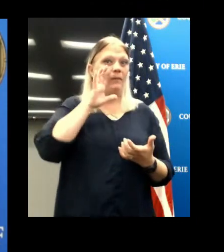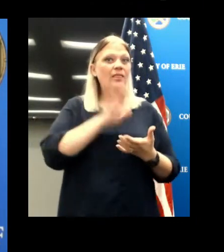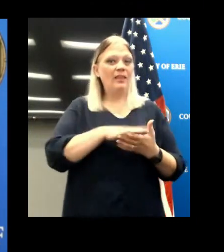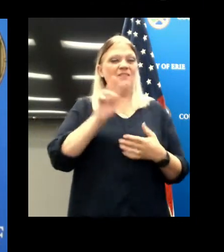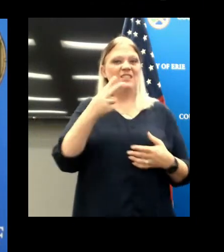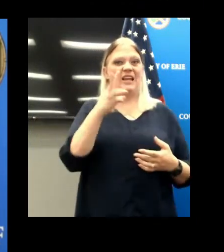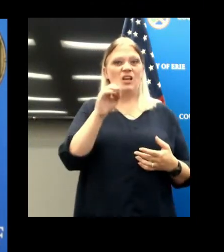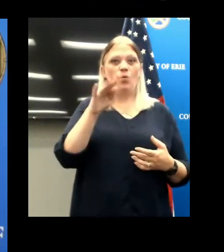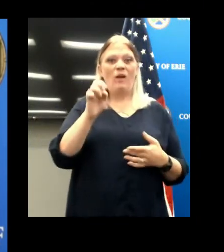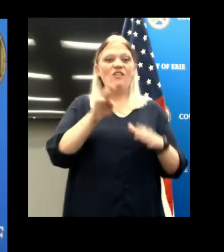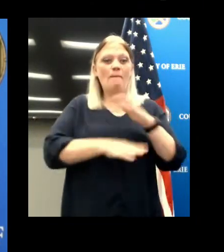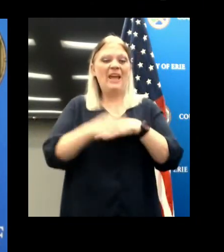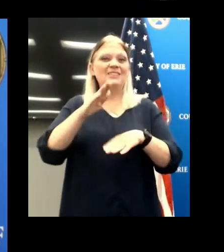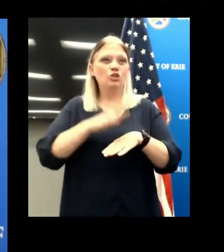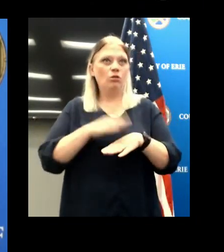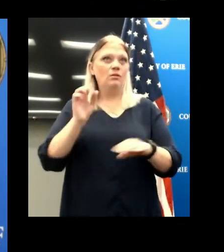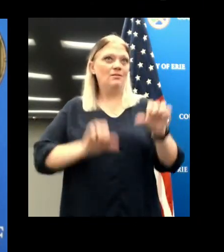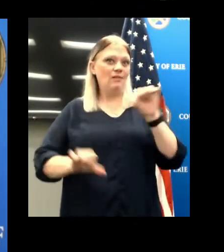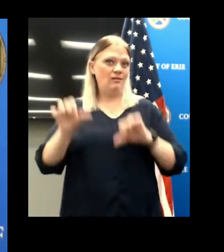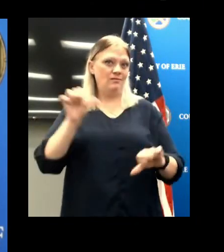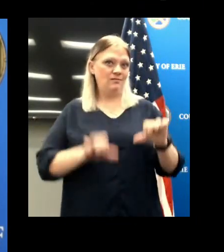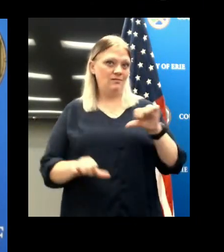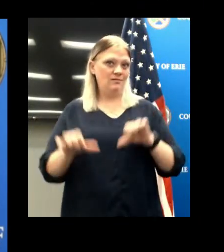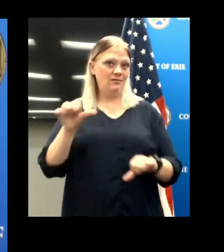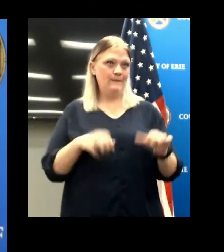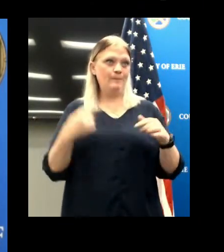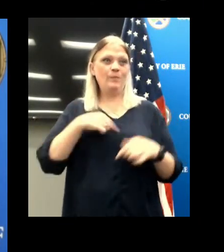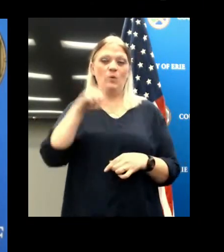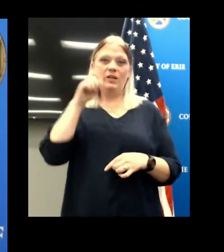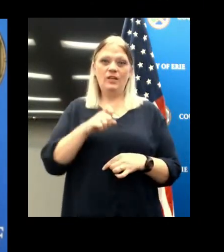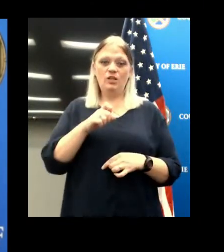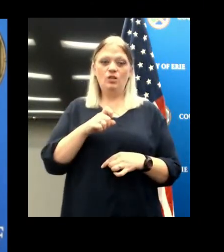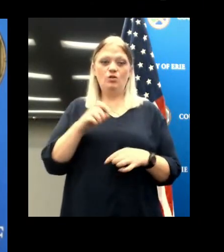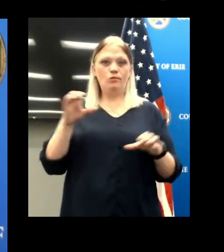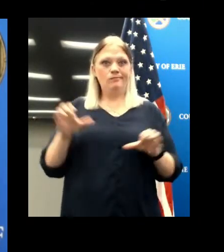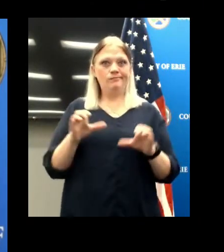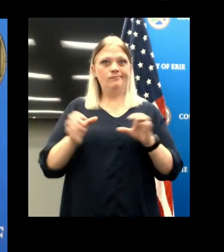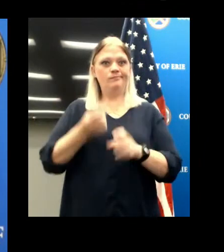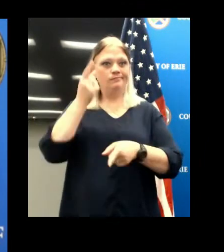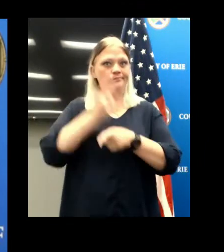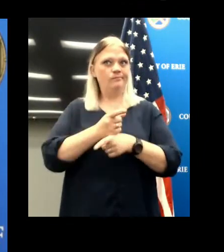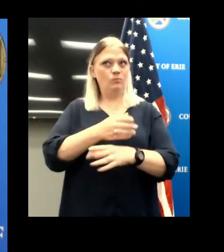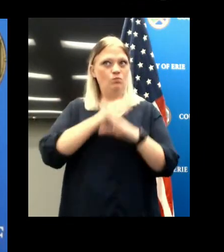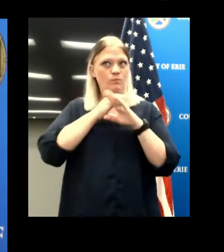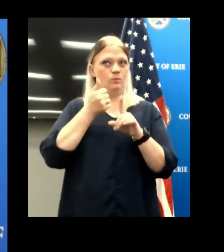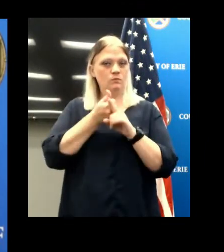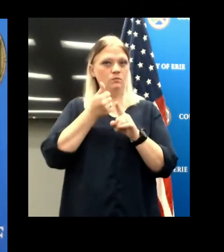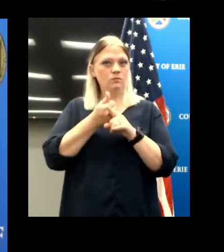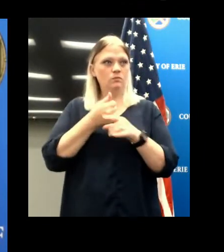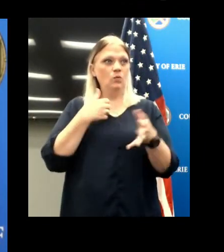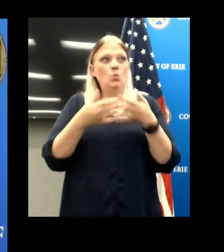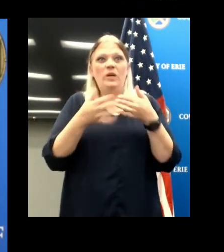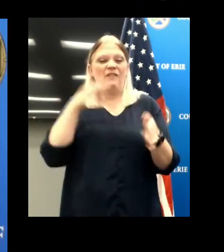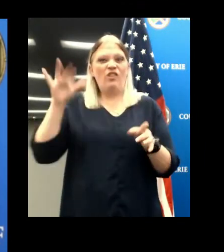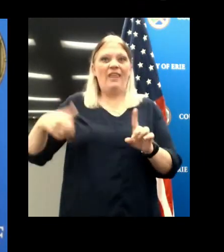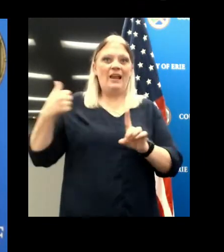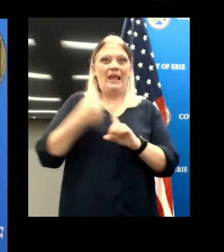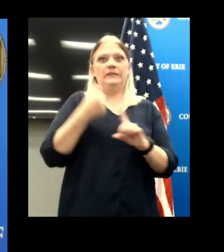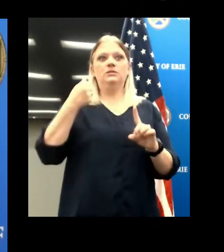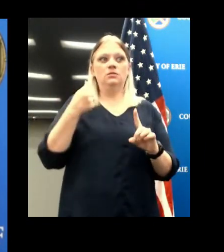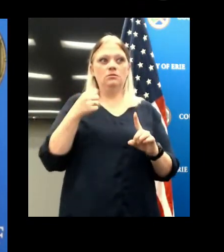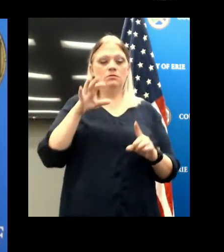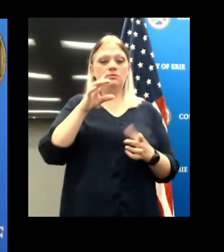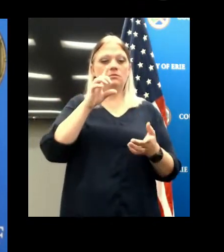second wave based on science, and we need to act appropriately to protect ourselves whenever that hits.